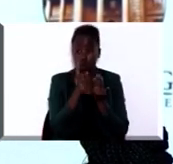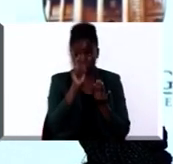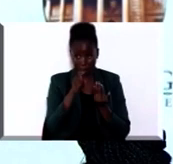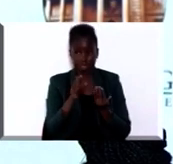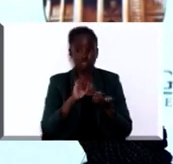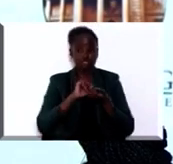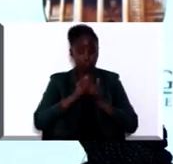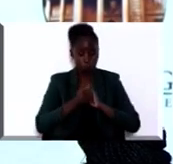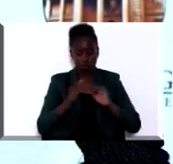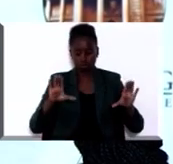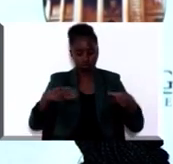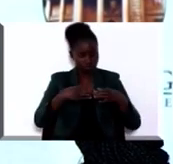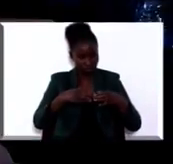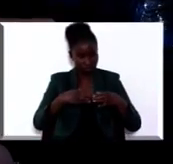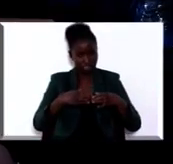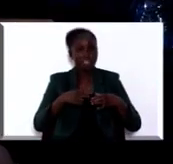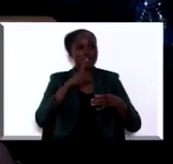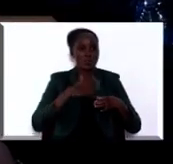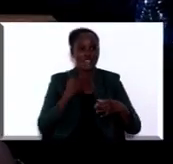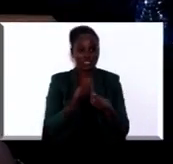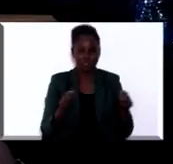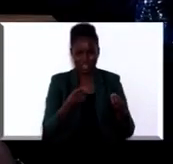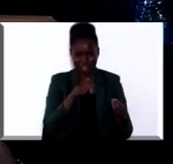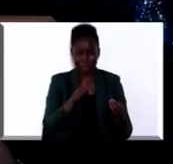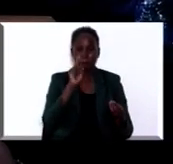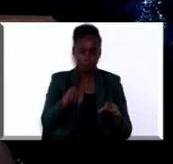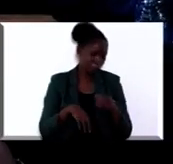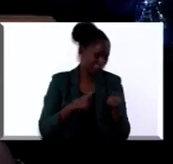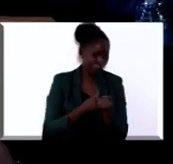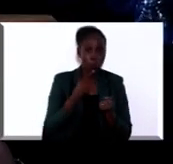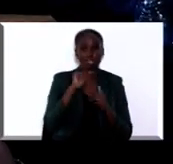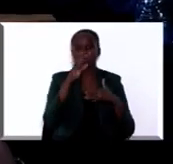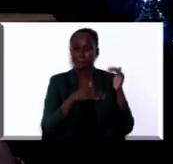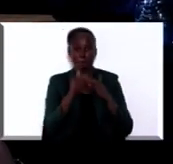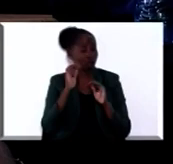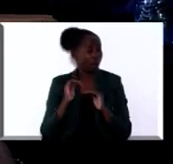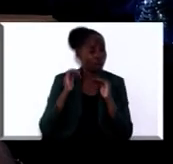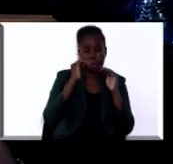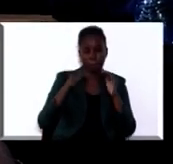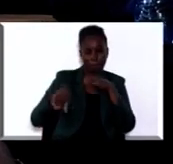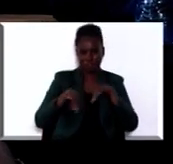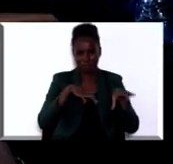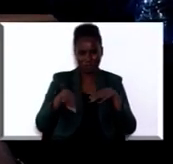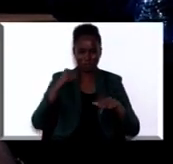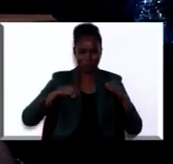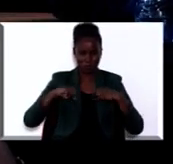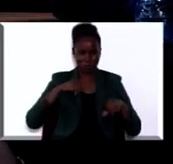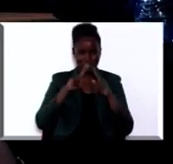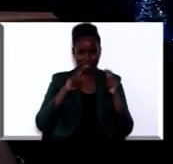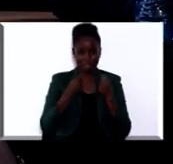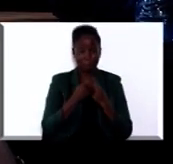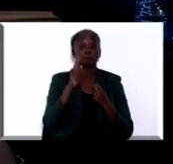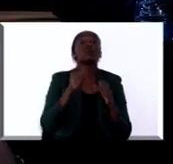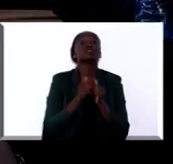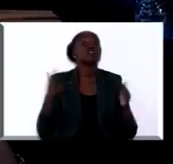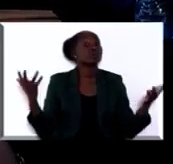want these children to be the backbone of building high performance teams. We must start in